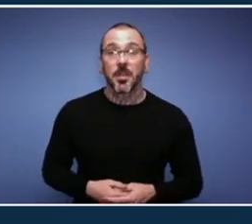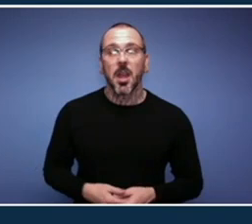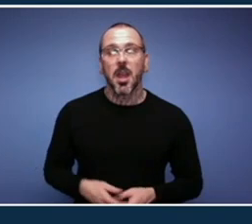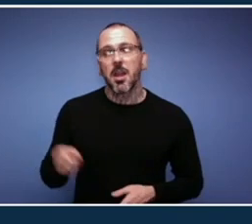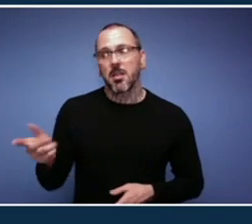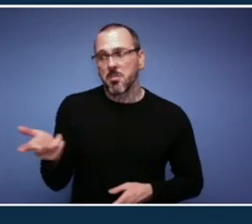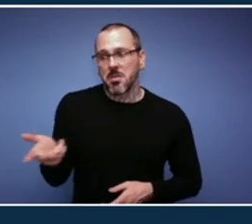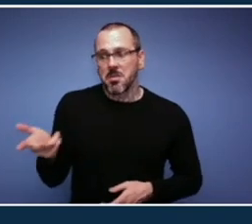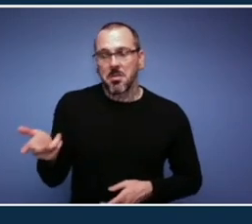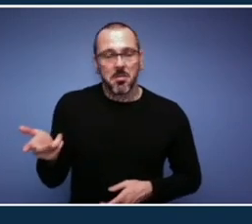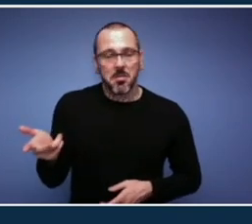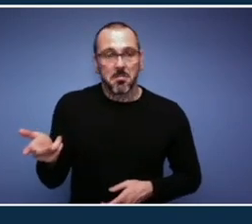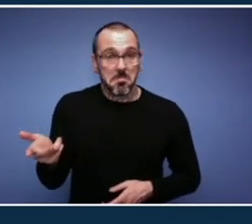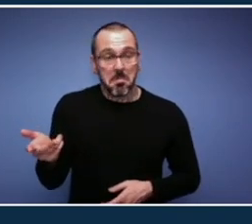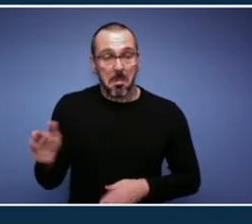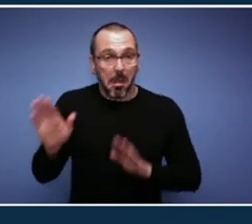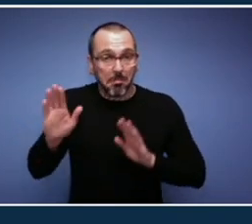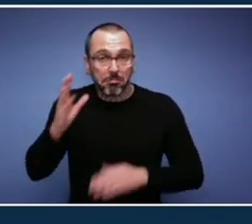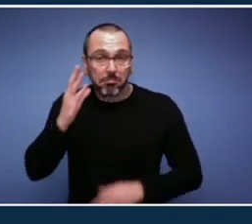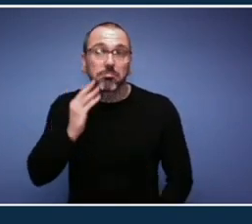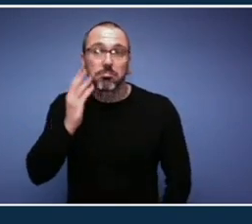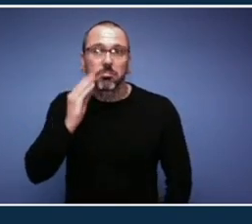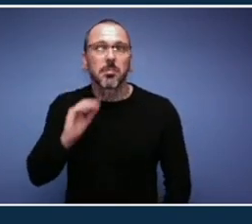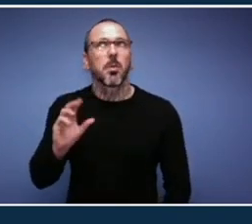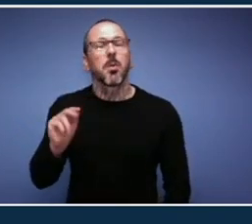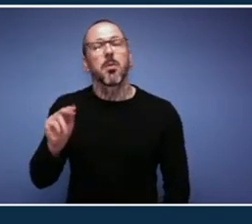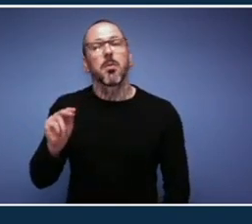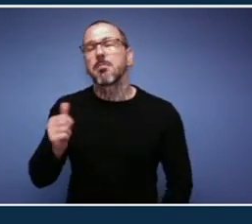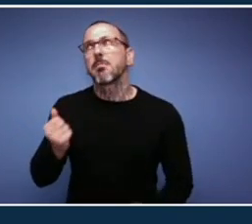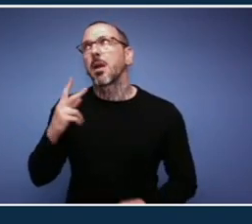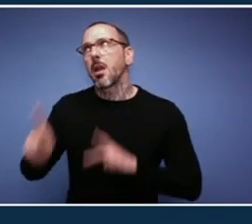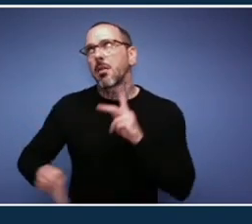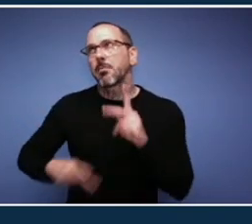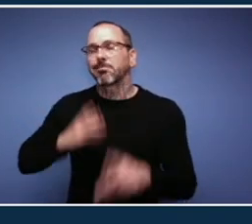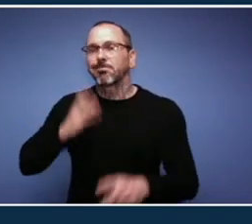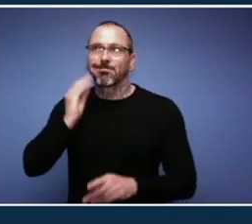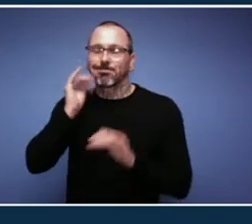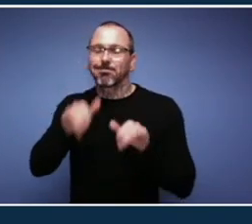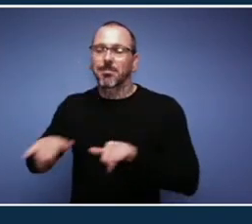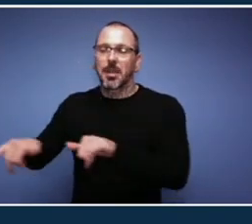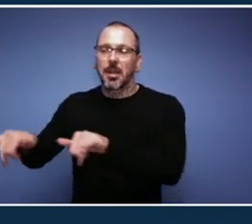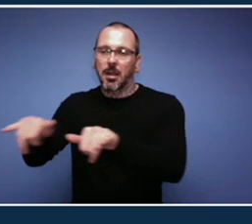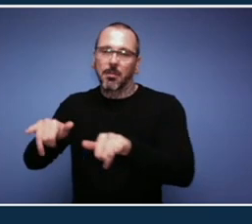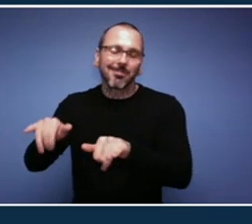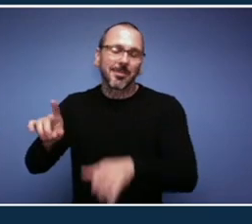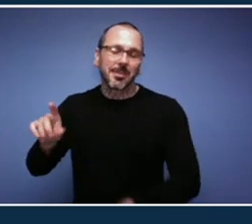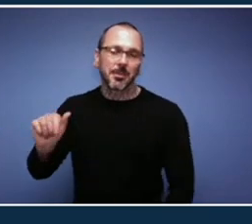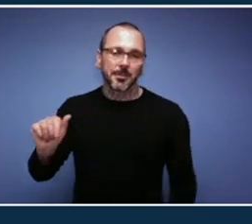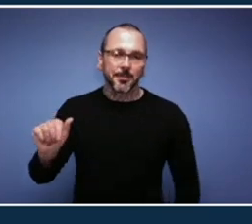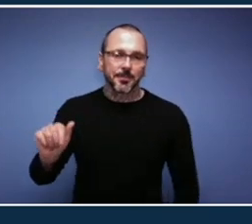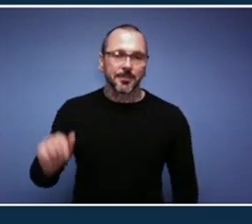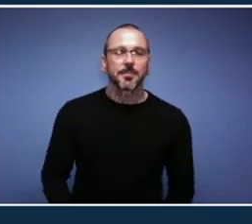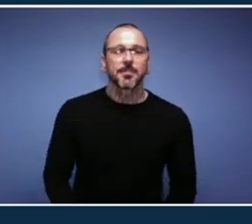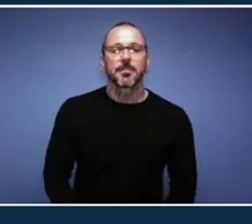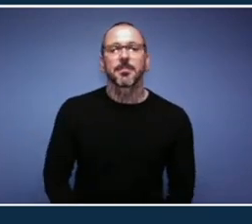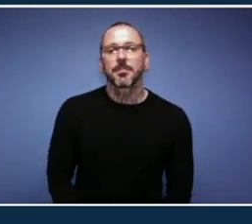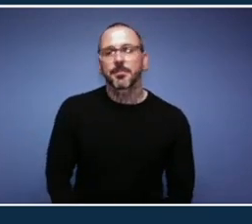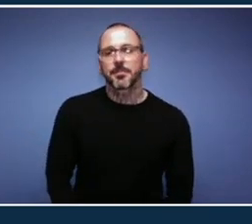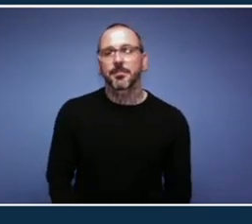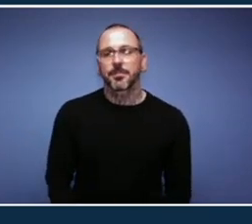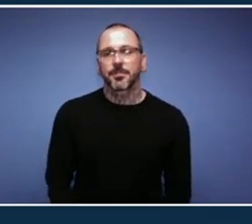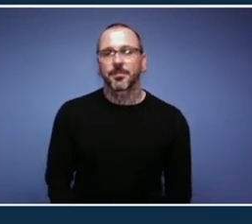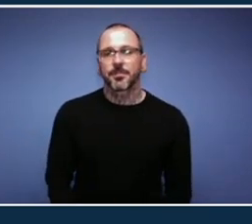One of hundreds of people with disabilities. Yes, but if they hadn't come forward and been sort of the voices, or